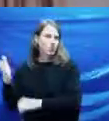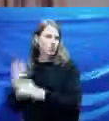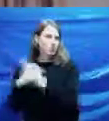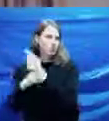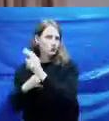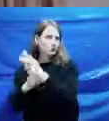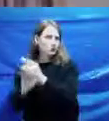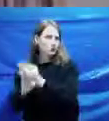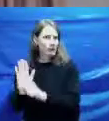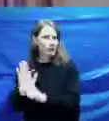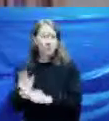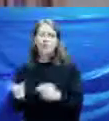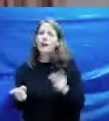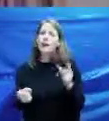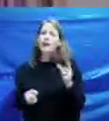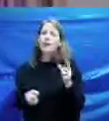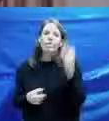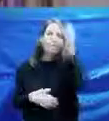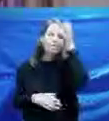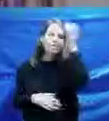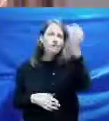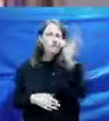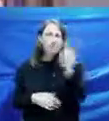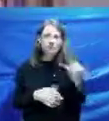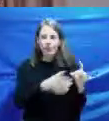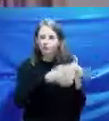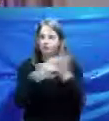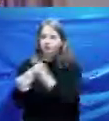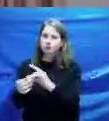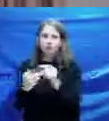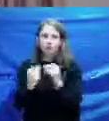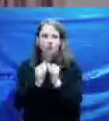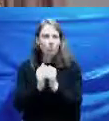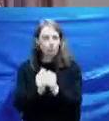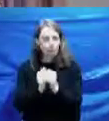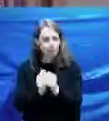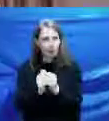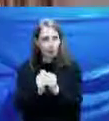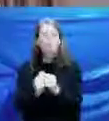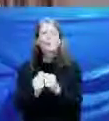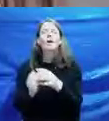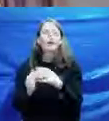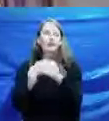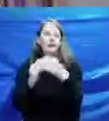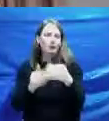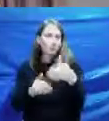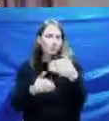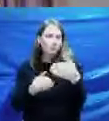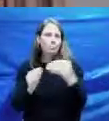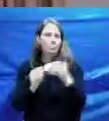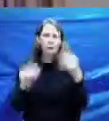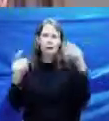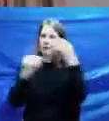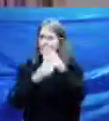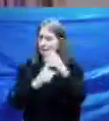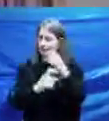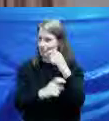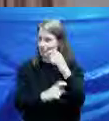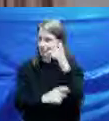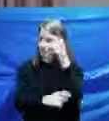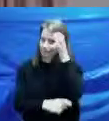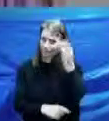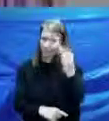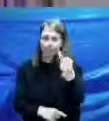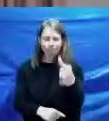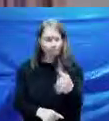become confident in math, because we do expect that kids can understand the concepts ahead of them. And then when we